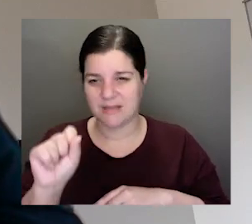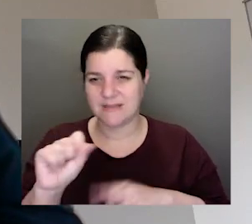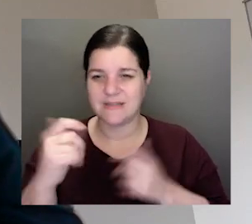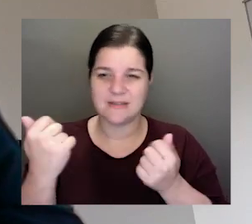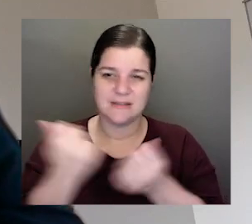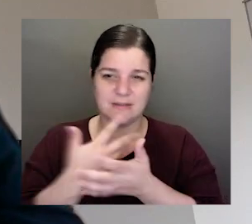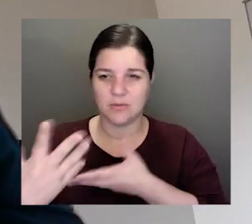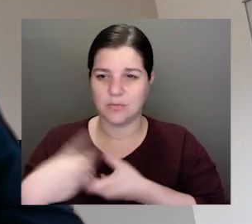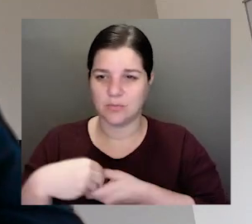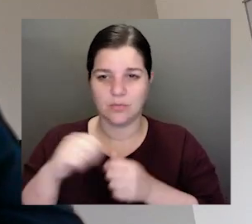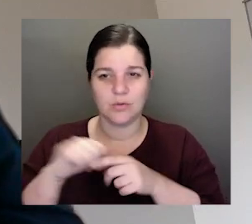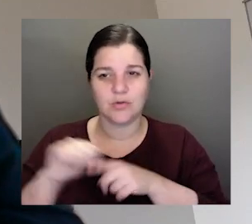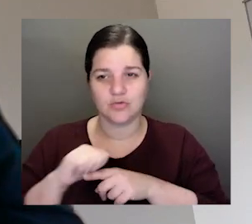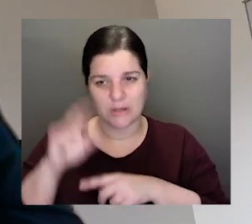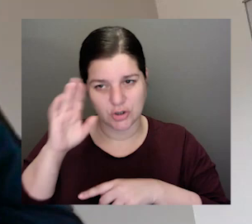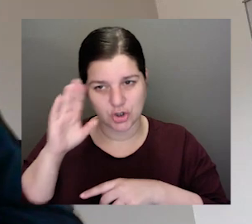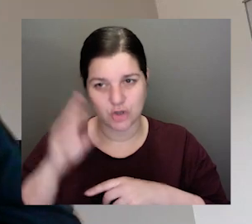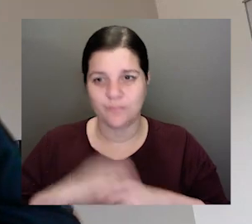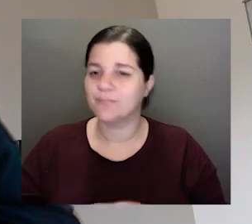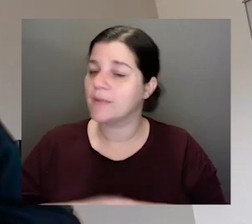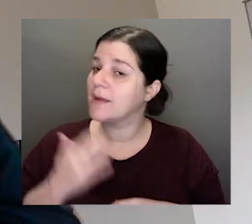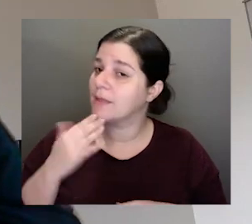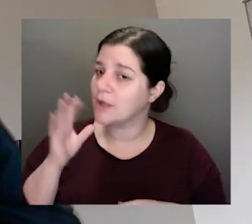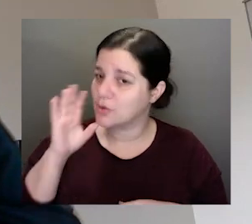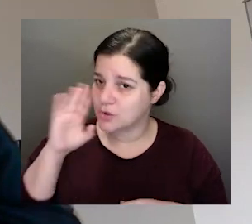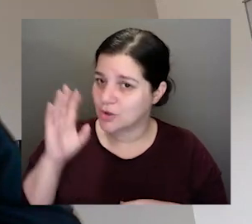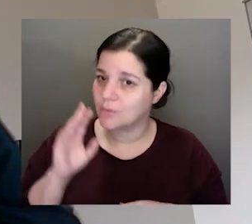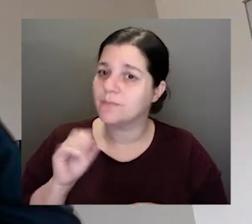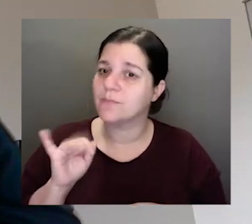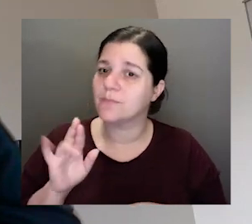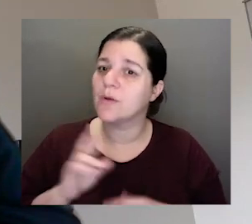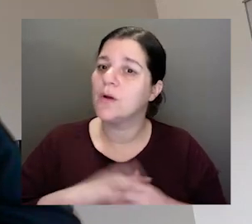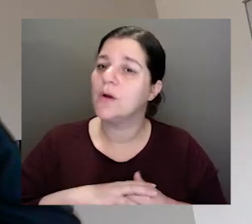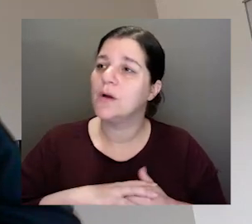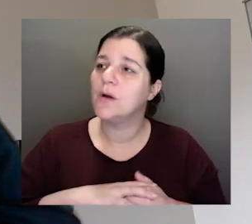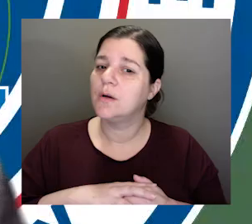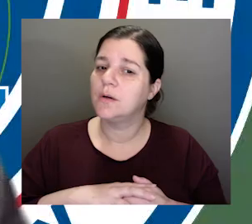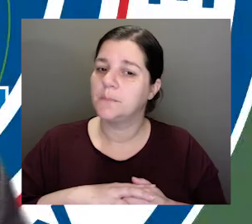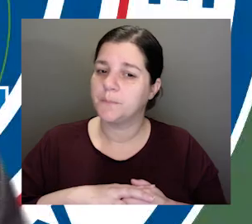training, sir. Thank you, sir. Good question.